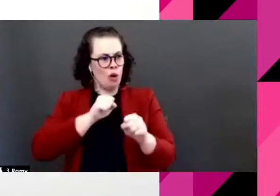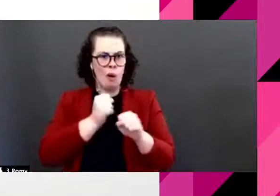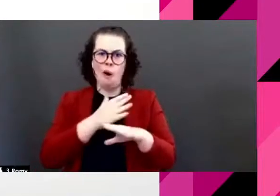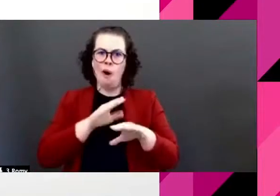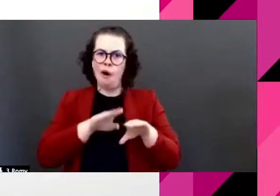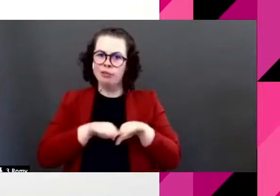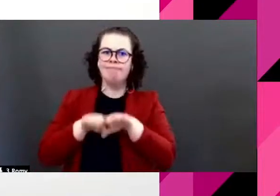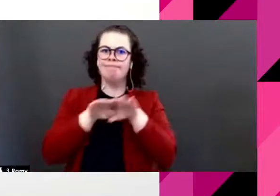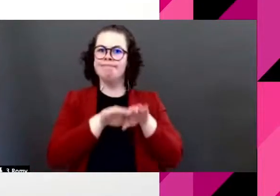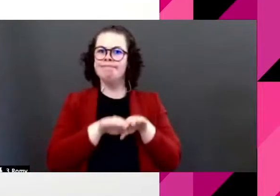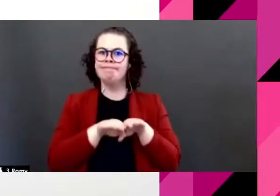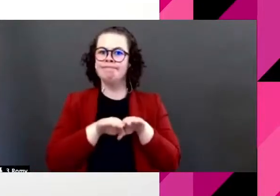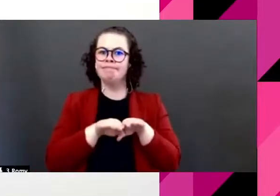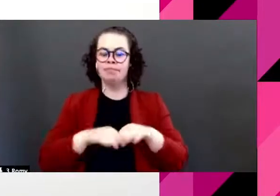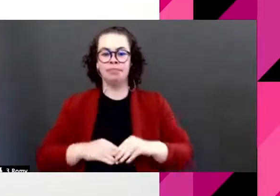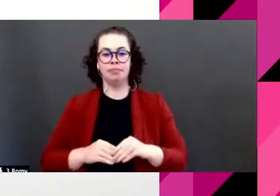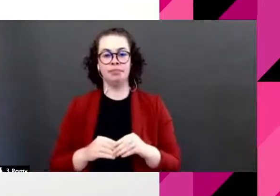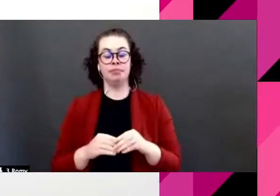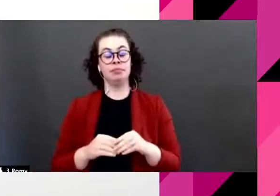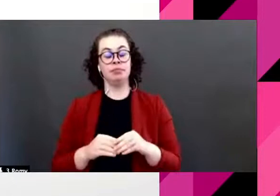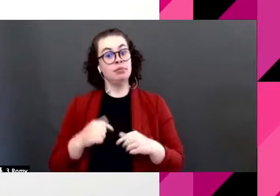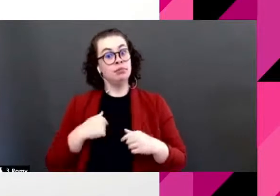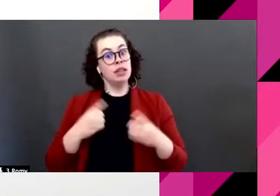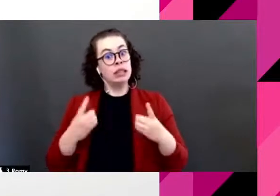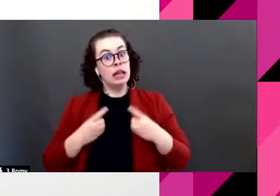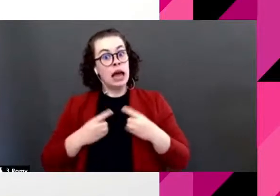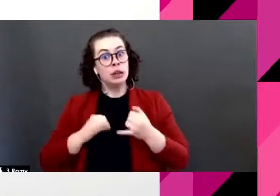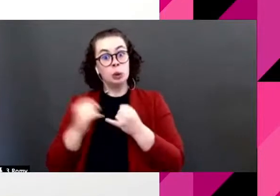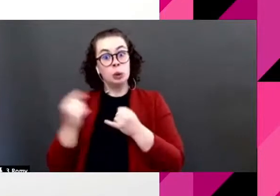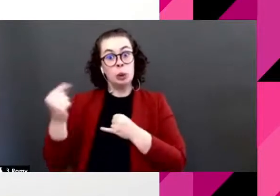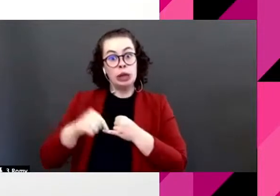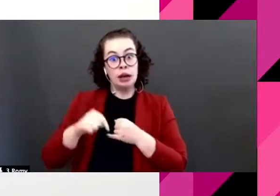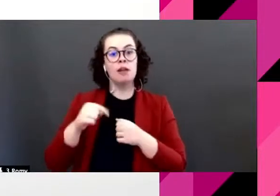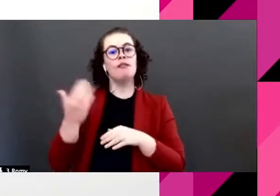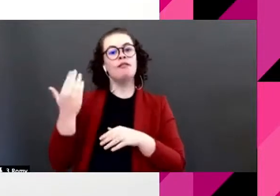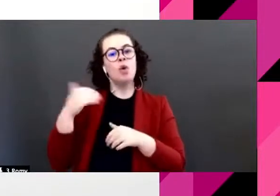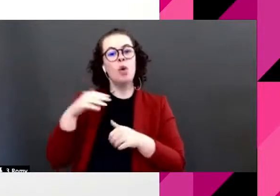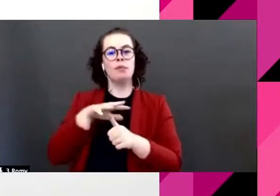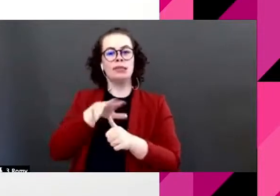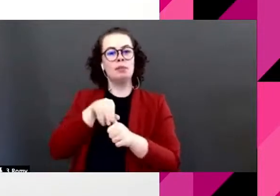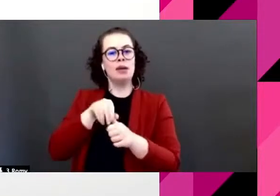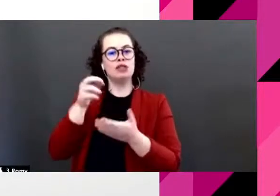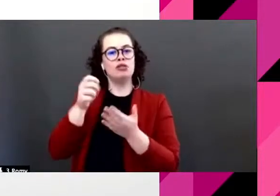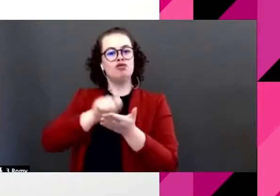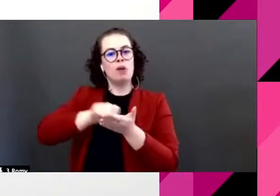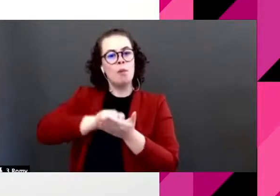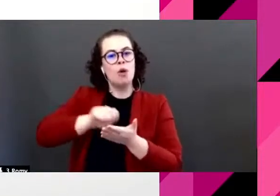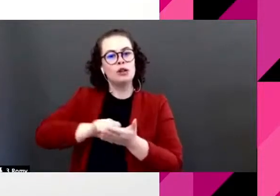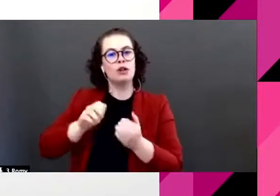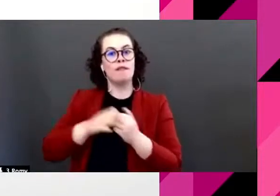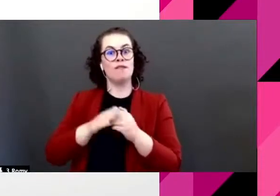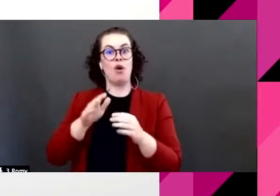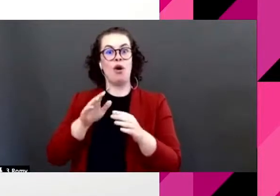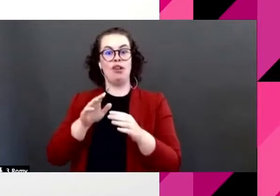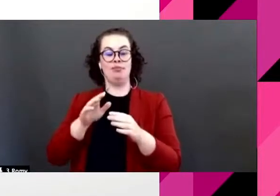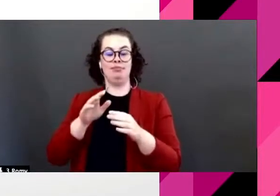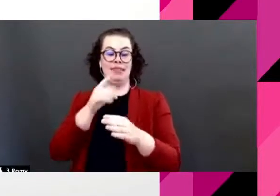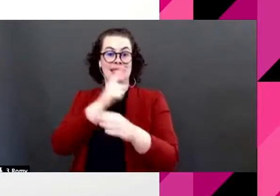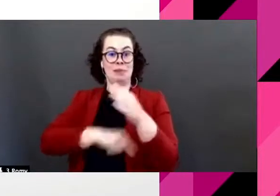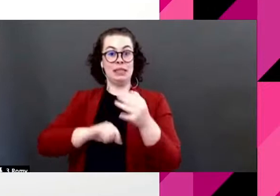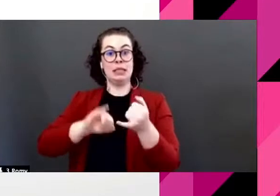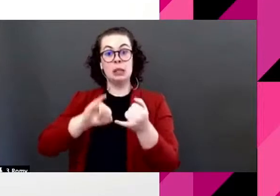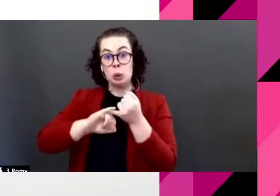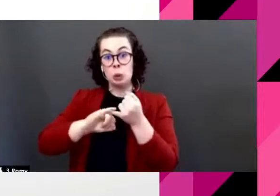today by the former UN Special Rapporteur on the Rights of Persons with Disabilities, Catalina de